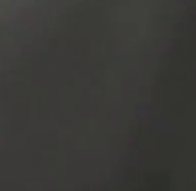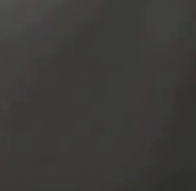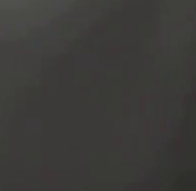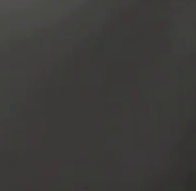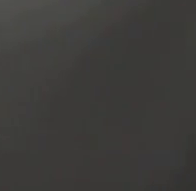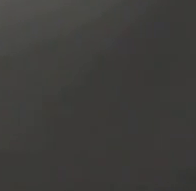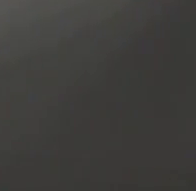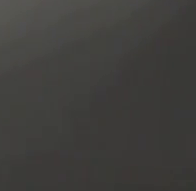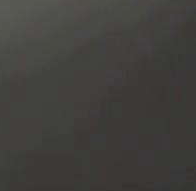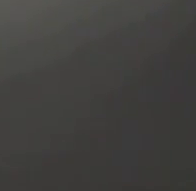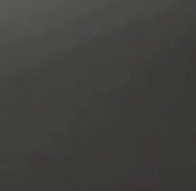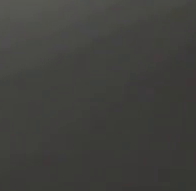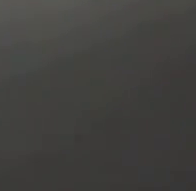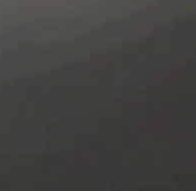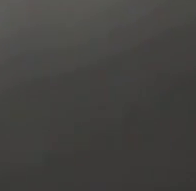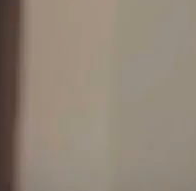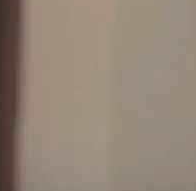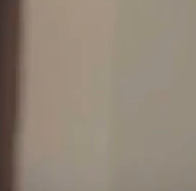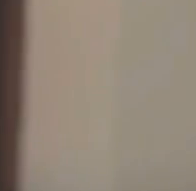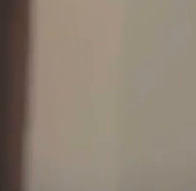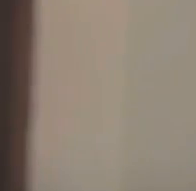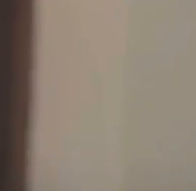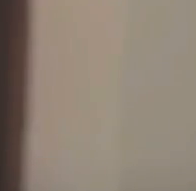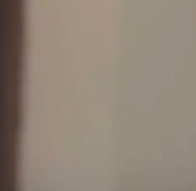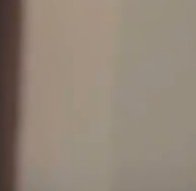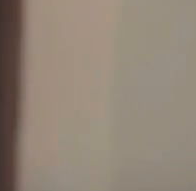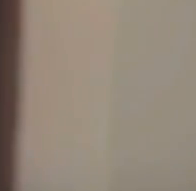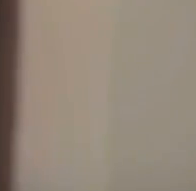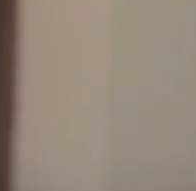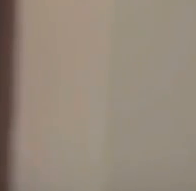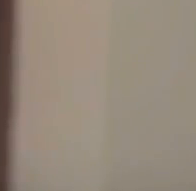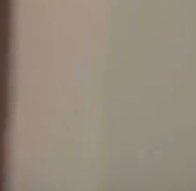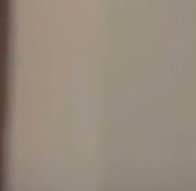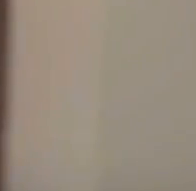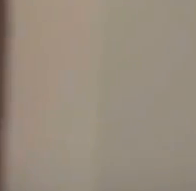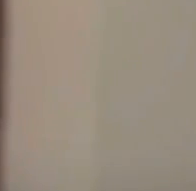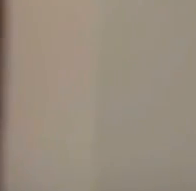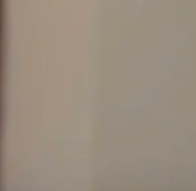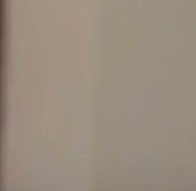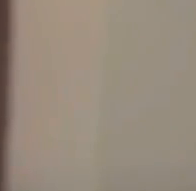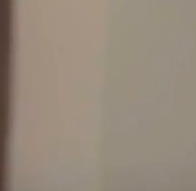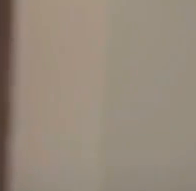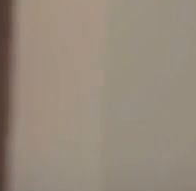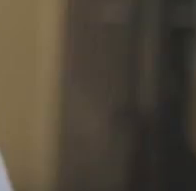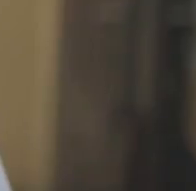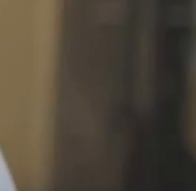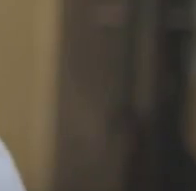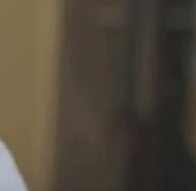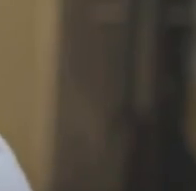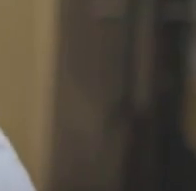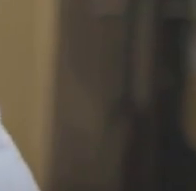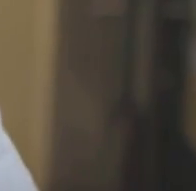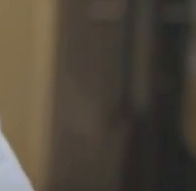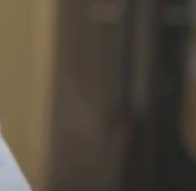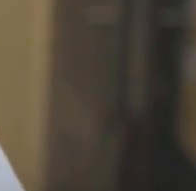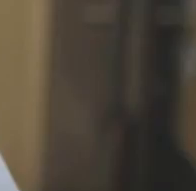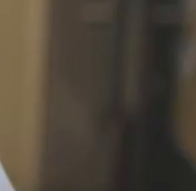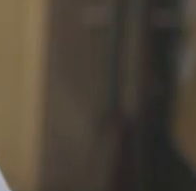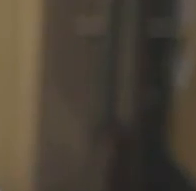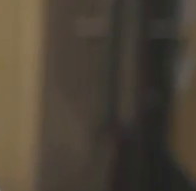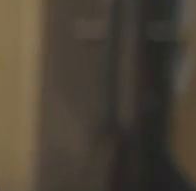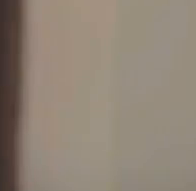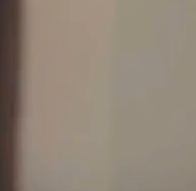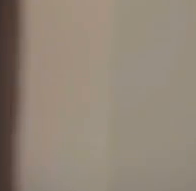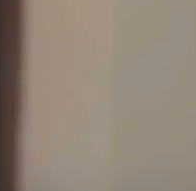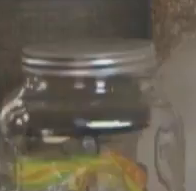Umeona ring yangu? Ring gani? Ni za gold, pure gold. Si zile vitu za 20 bob zenye mnanuanga huko. Madam sijaiba kitu yote maisha